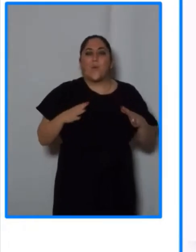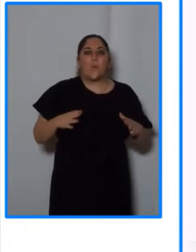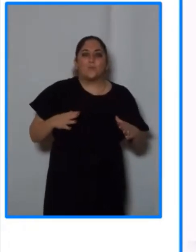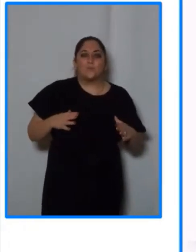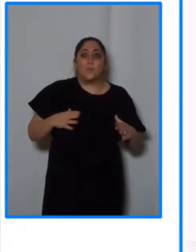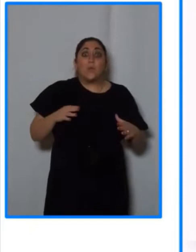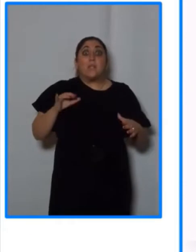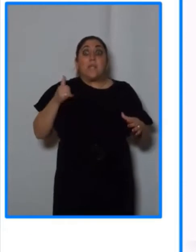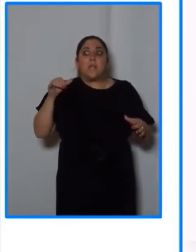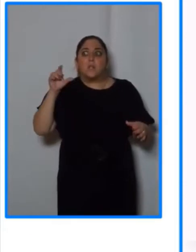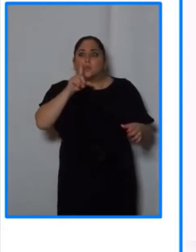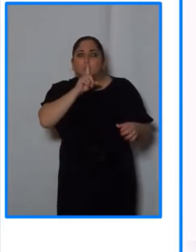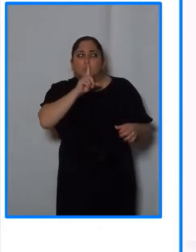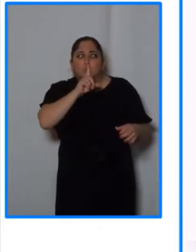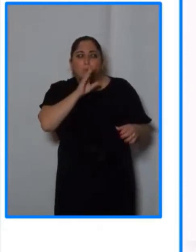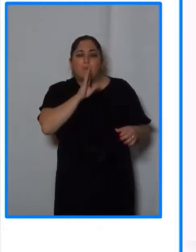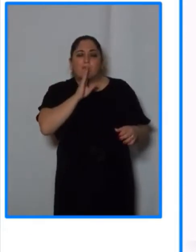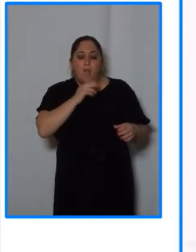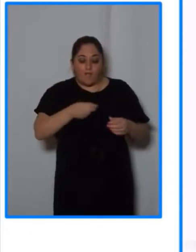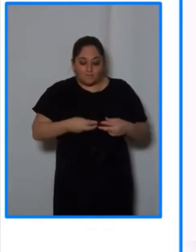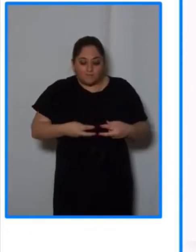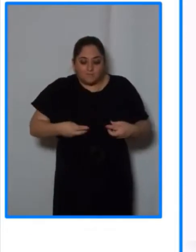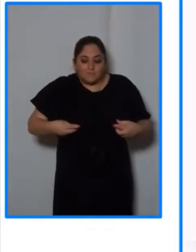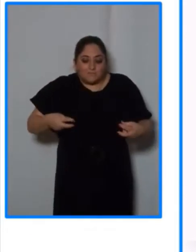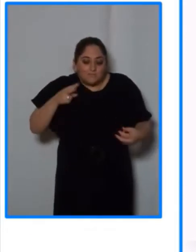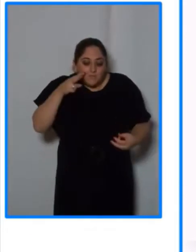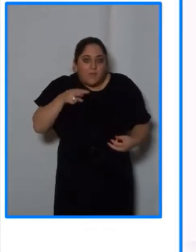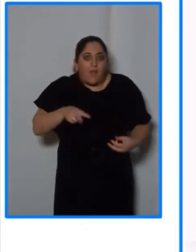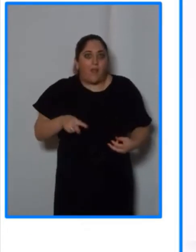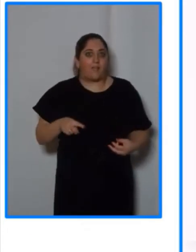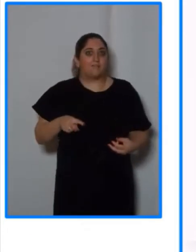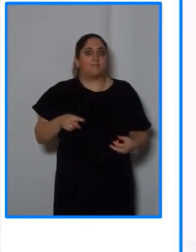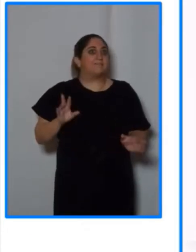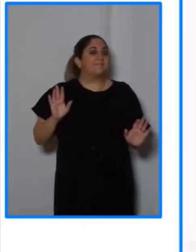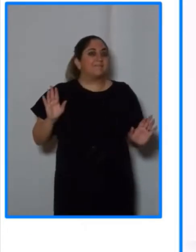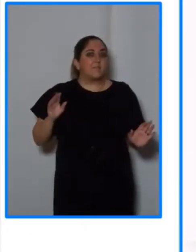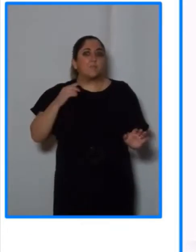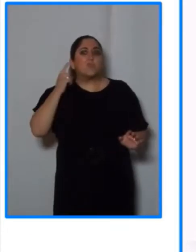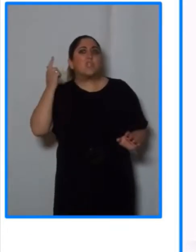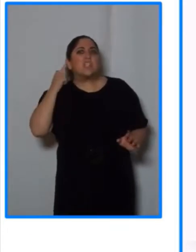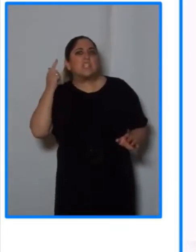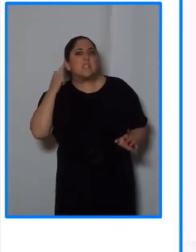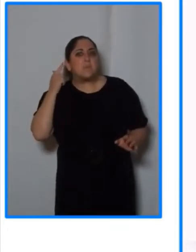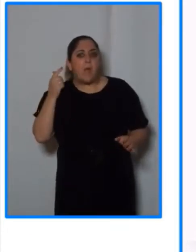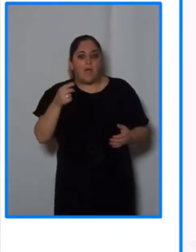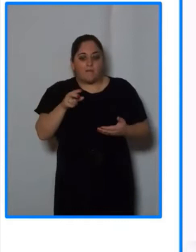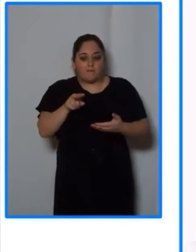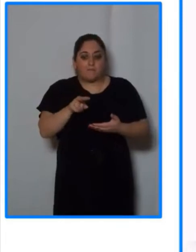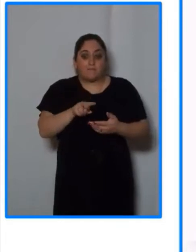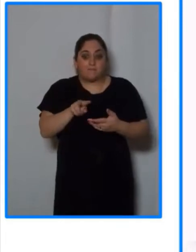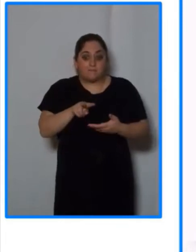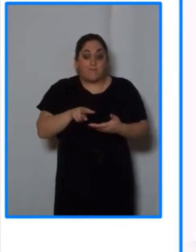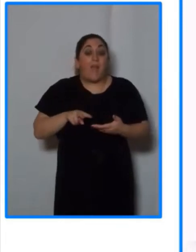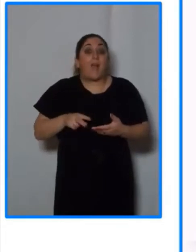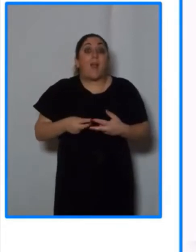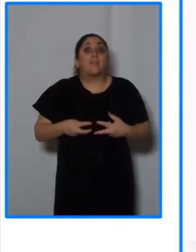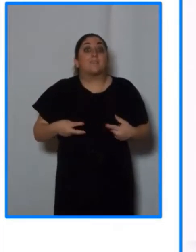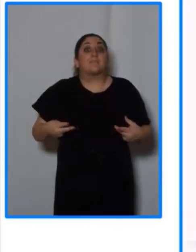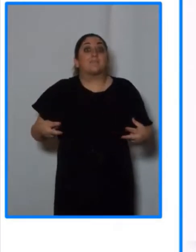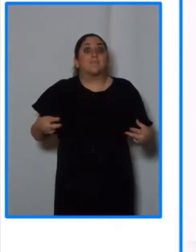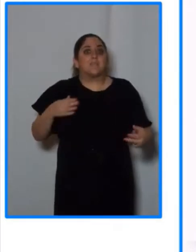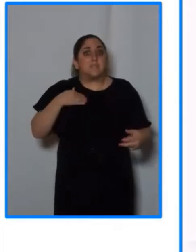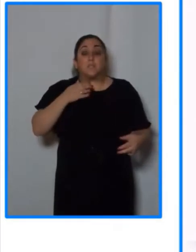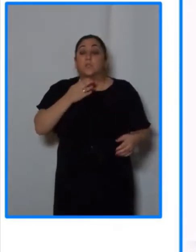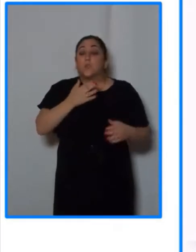any kind of surroundings. I do, for instance, travel quite a bit, but instead of listening to videos, I rely on captions there. Basically, I jump over